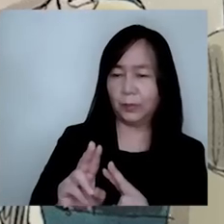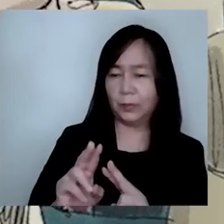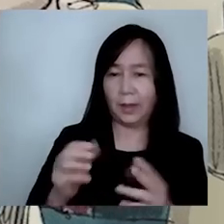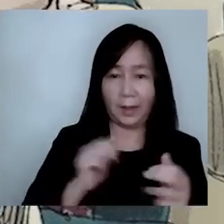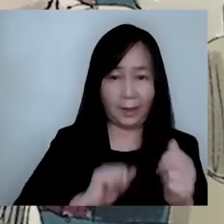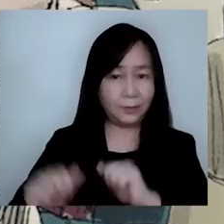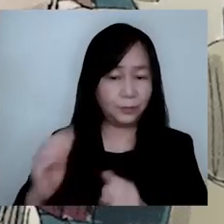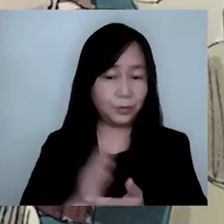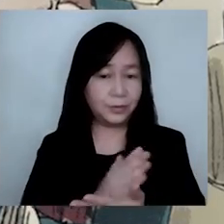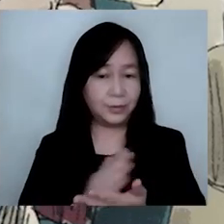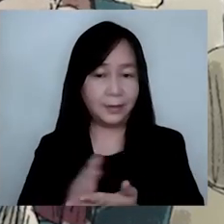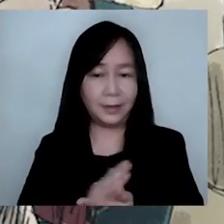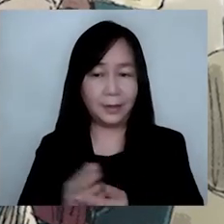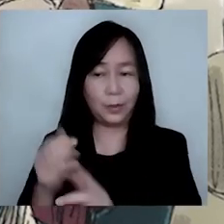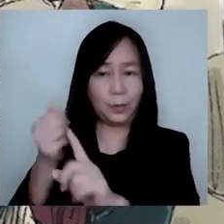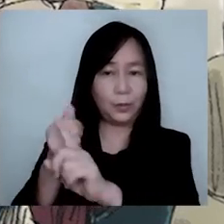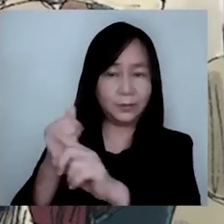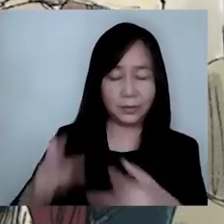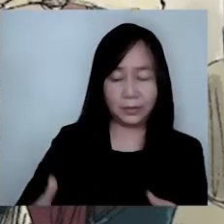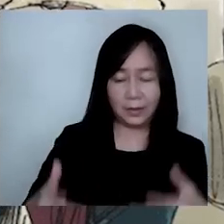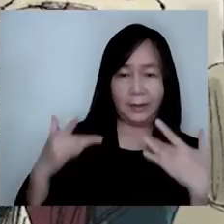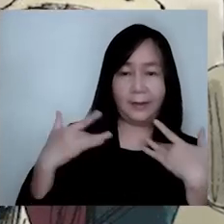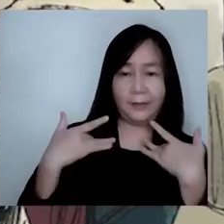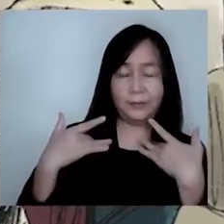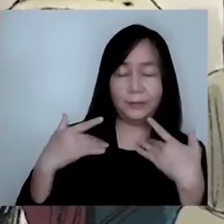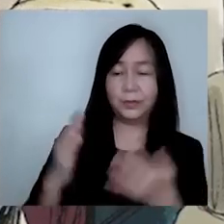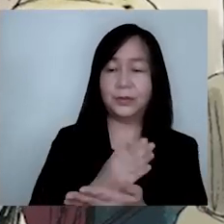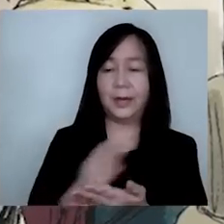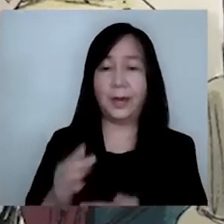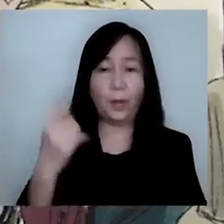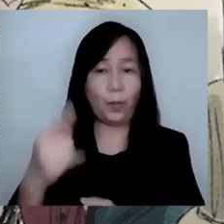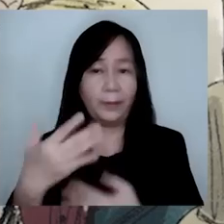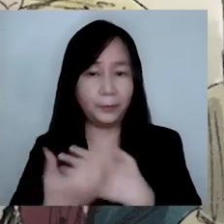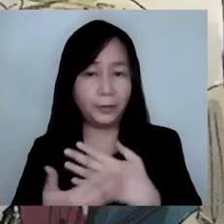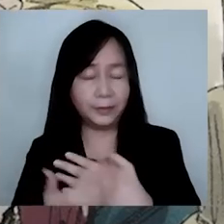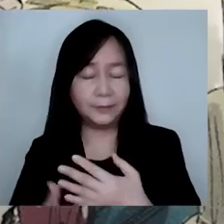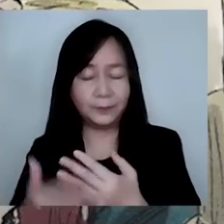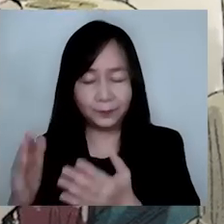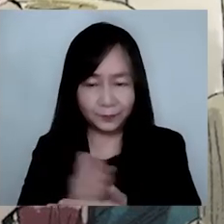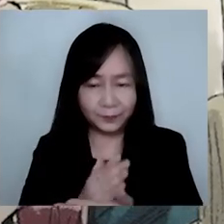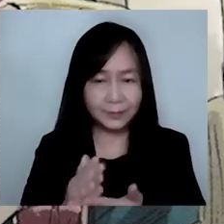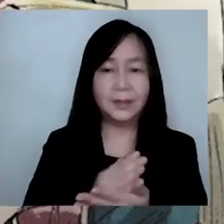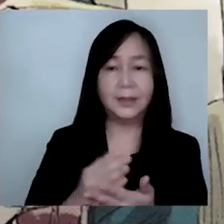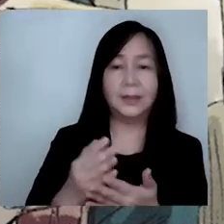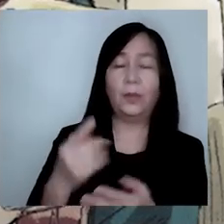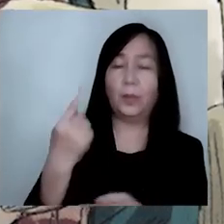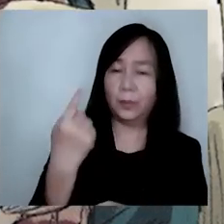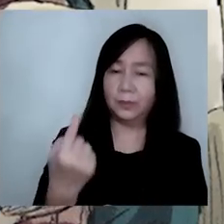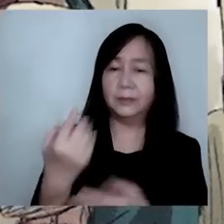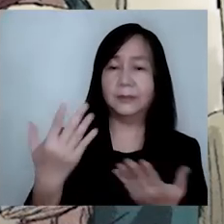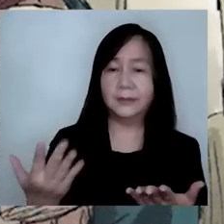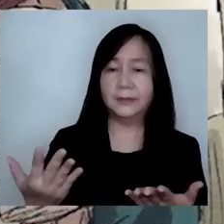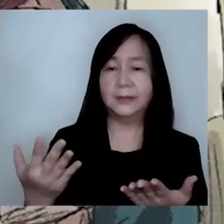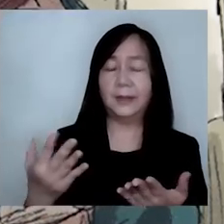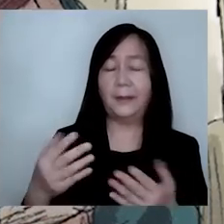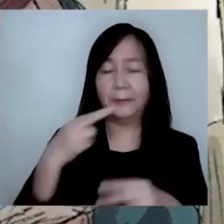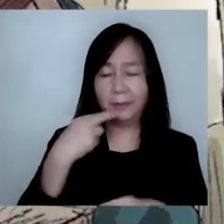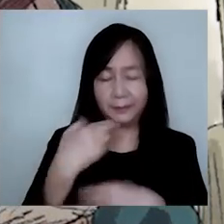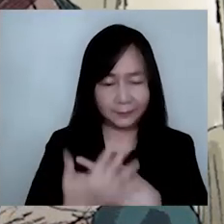sharing one's life sharing one bread sharing one's blood